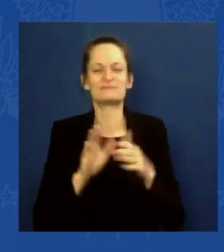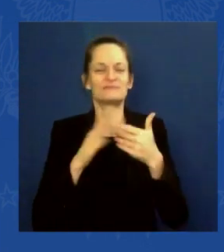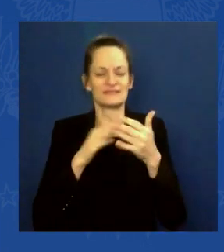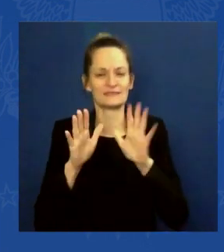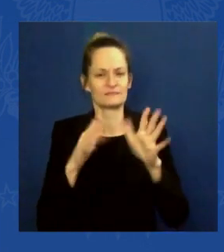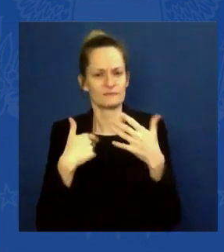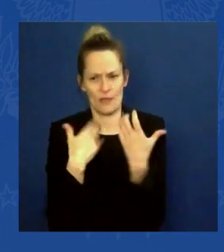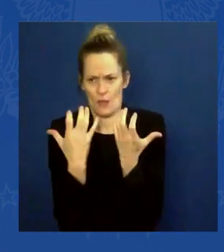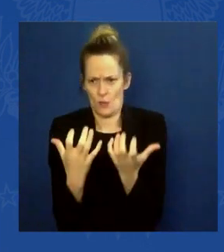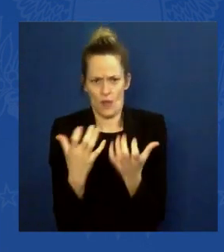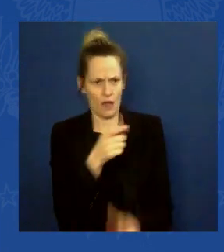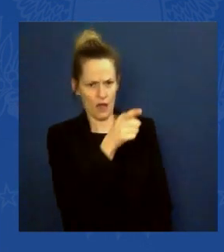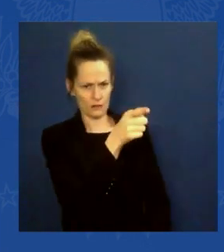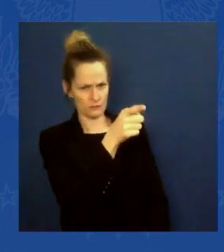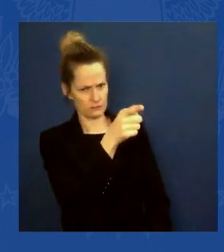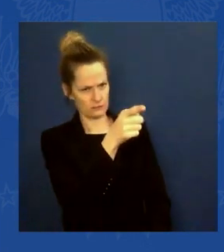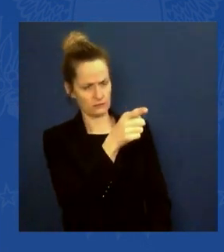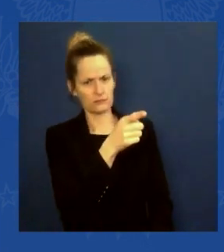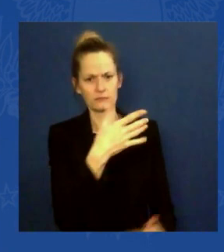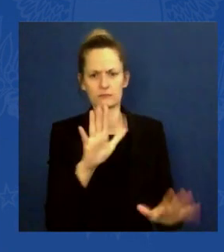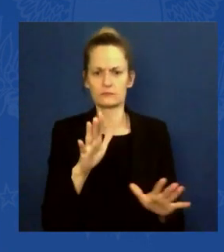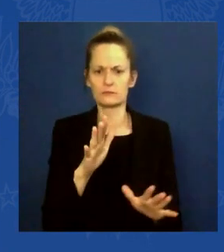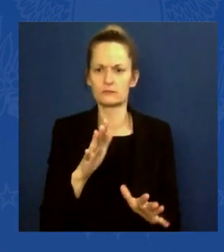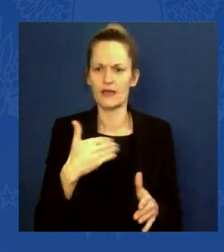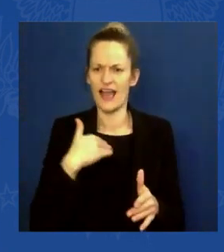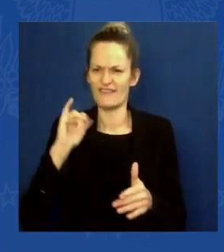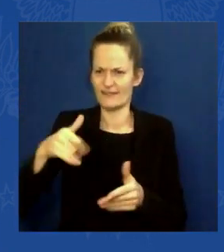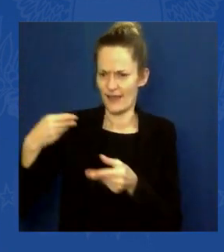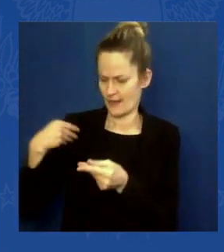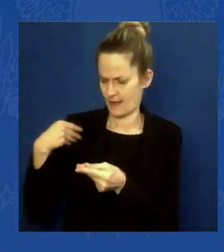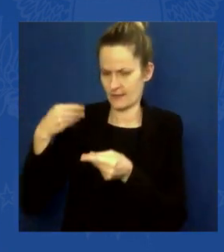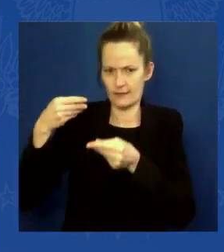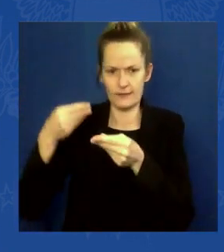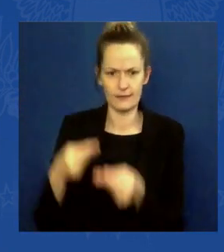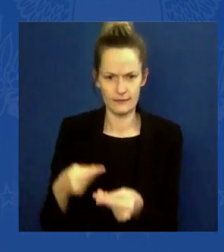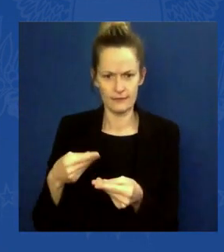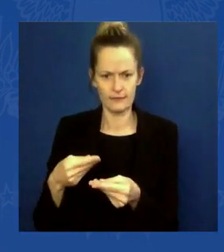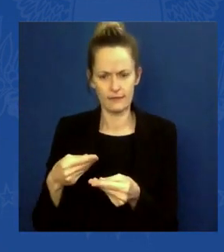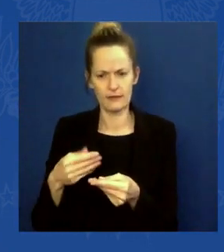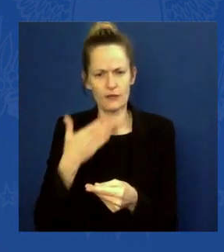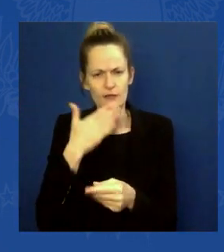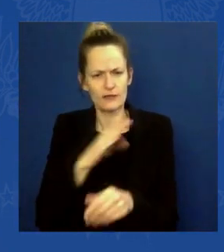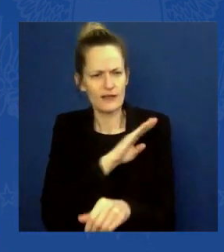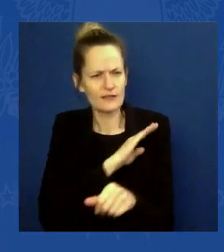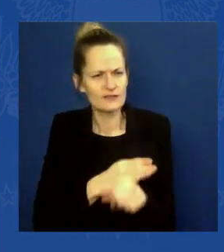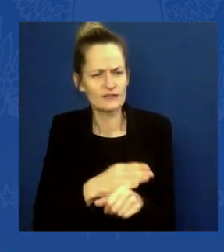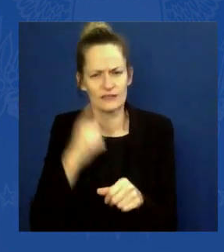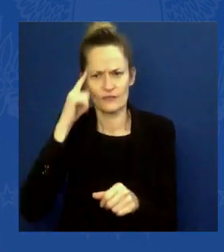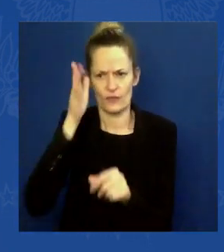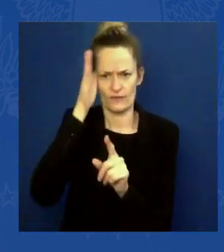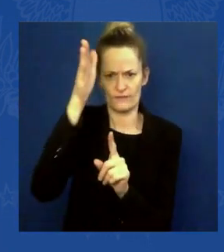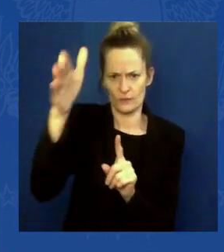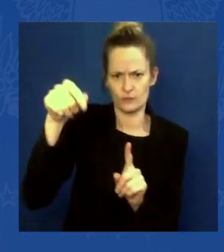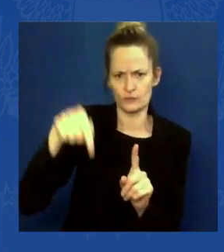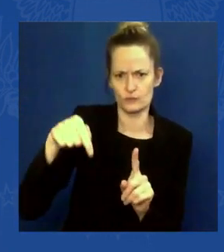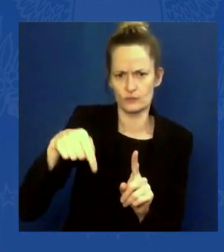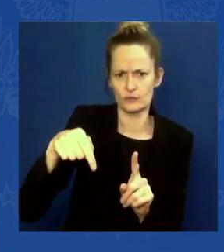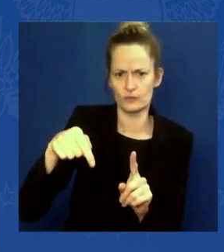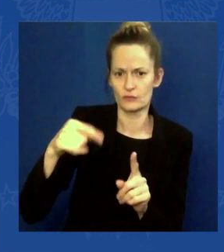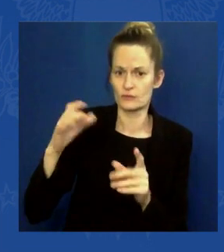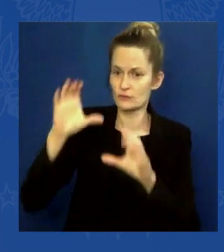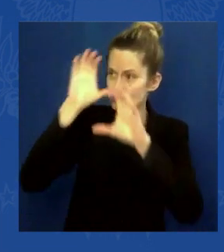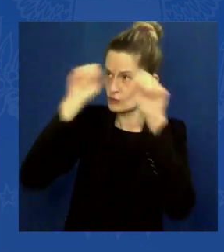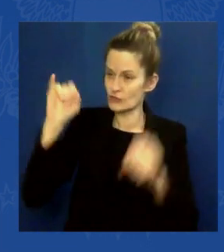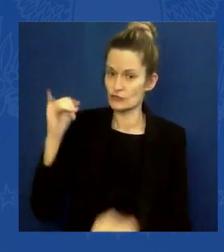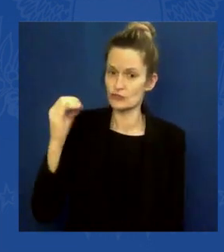future. I know that that's the future the president, Joe Biden, and my IBEW brothers and sisters